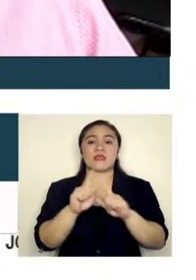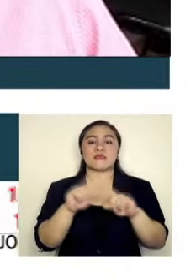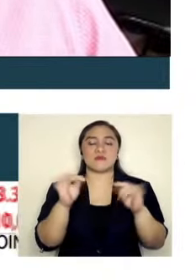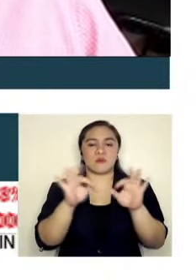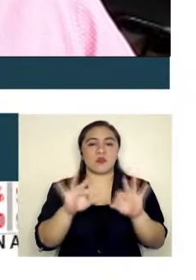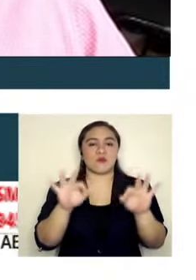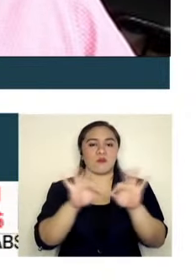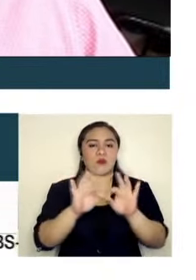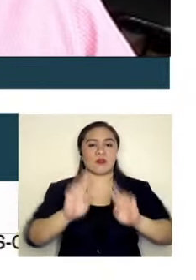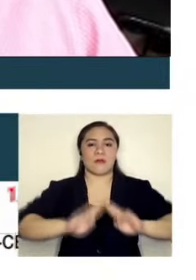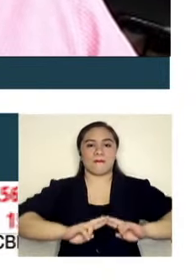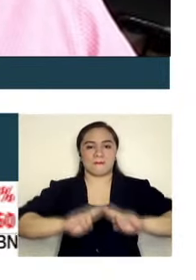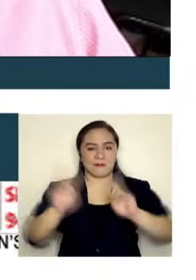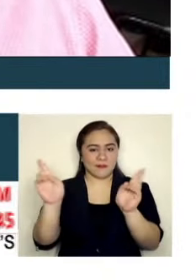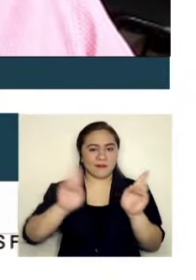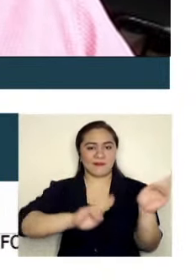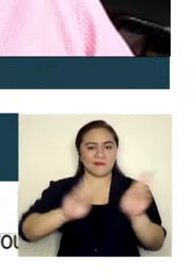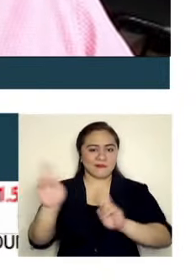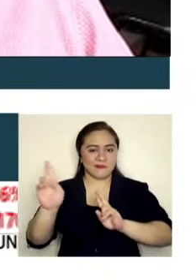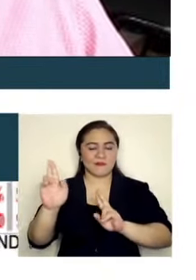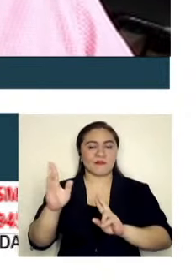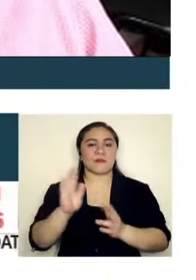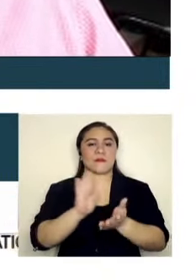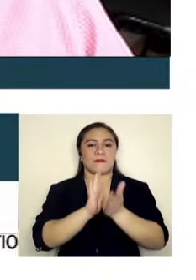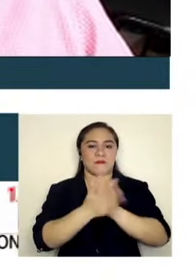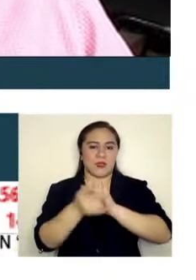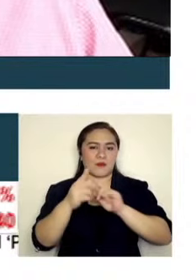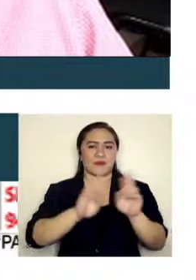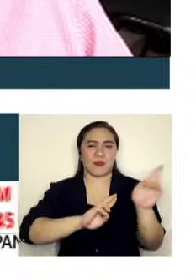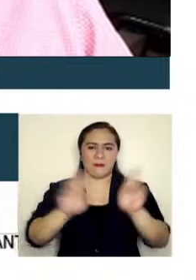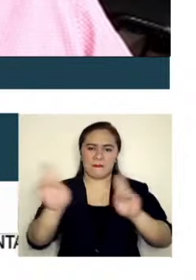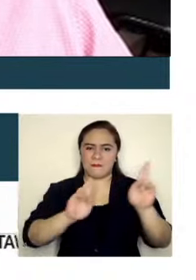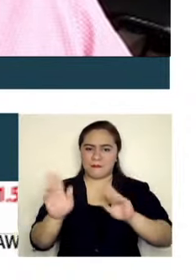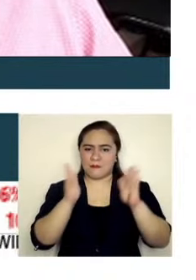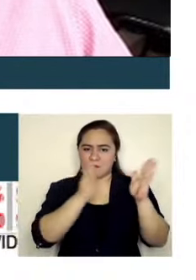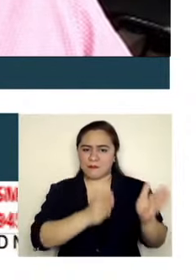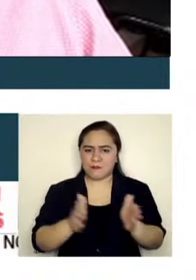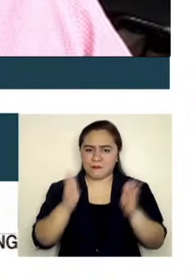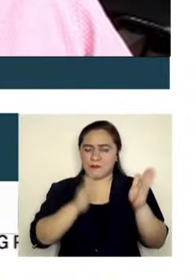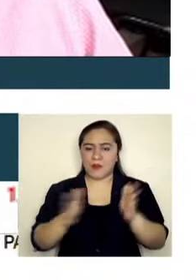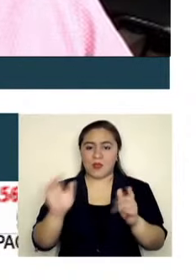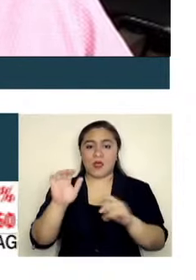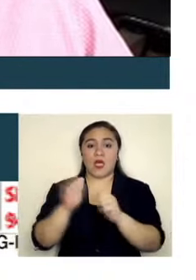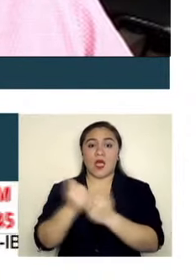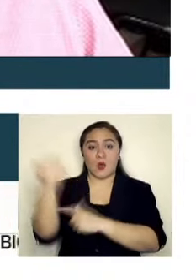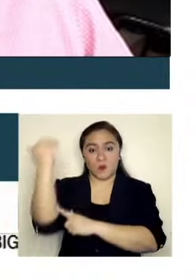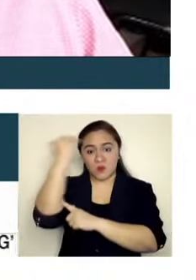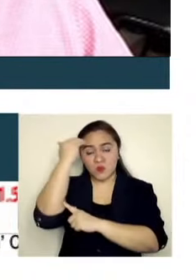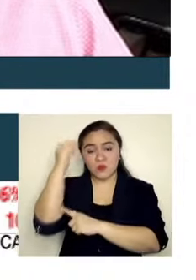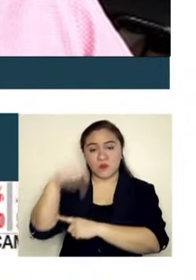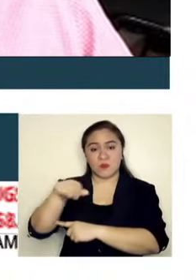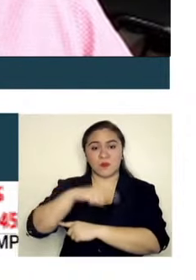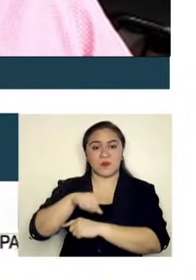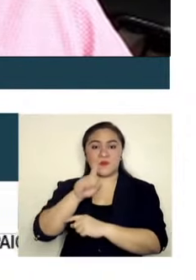But if you panic towards, you know, being prepared, because we know how deadly this virus is,